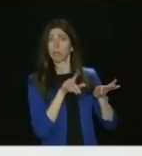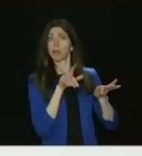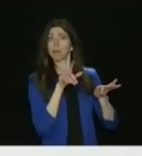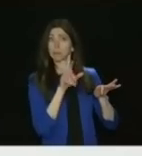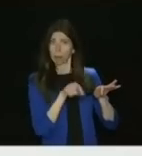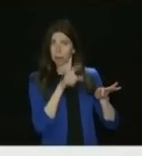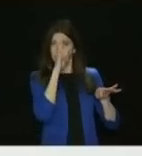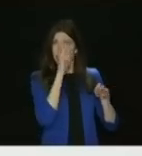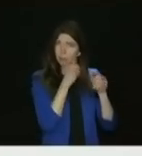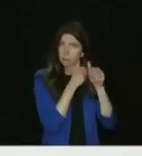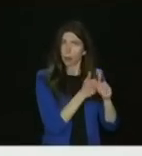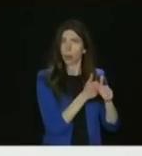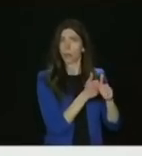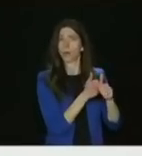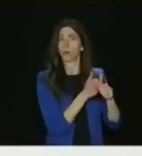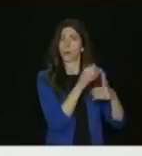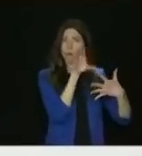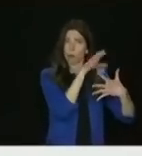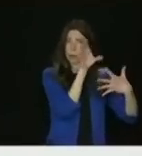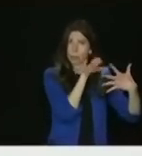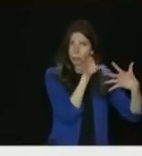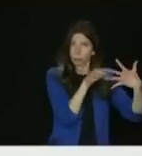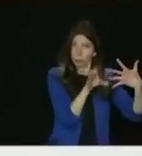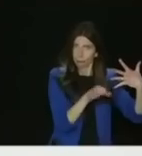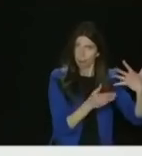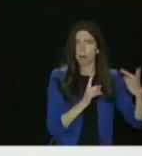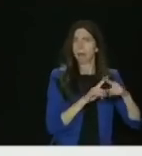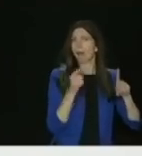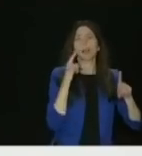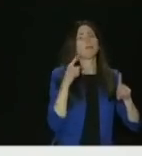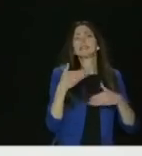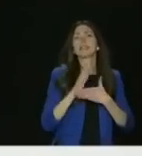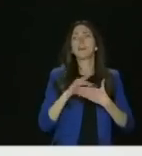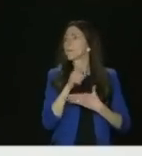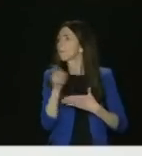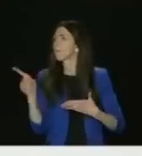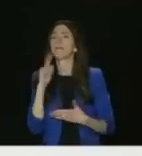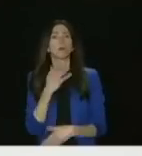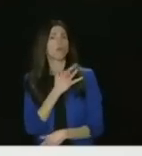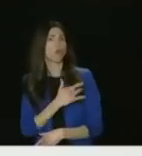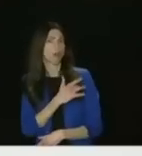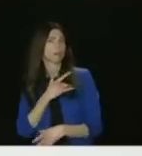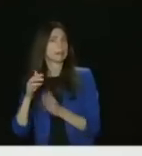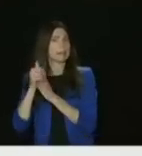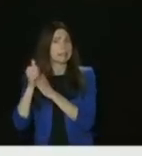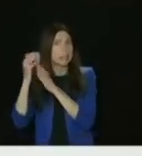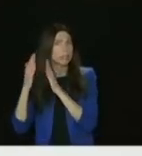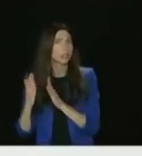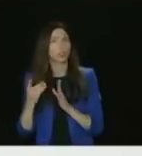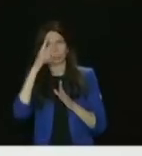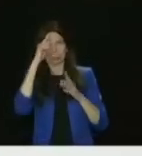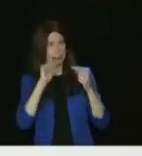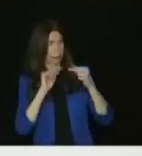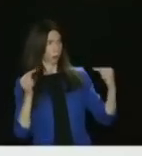already spoken out against these measures. Would you be prepared to go forward